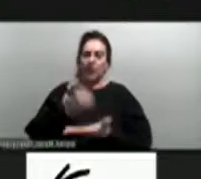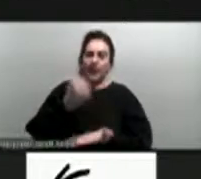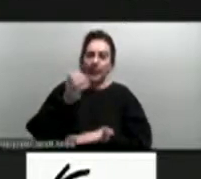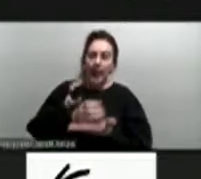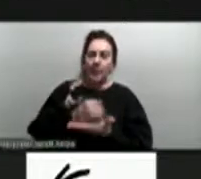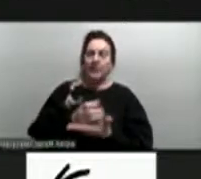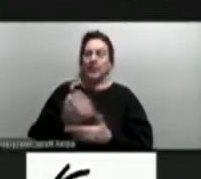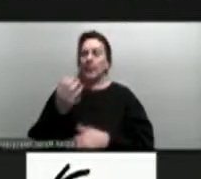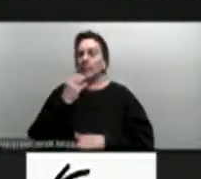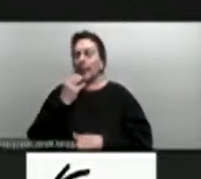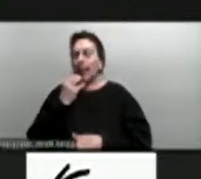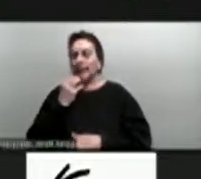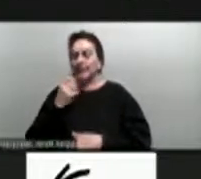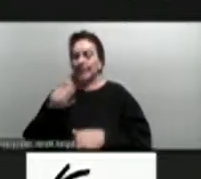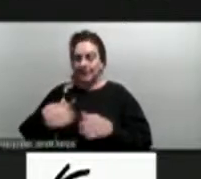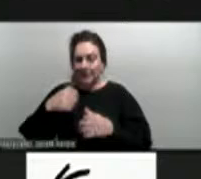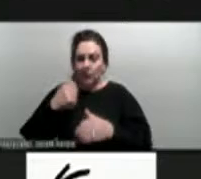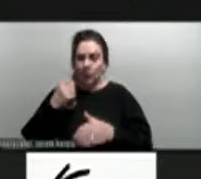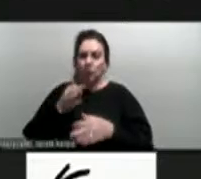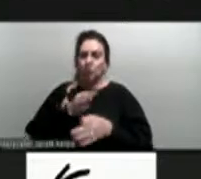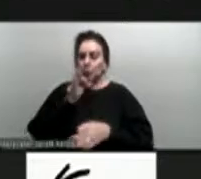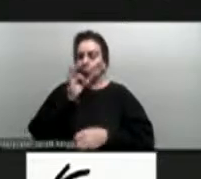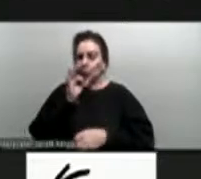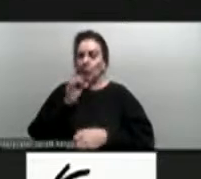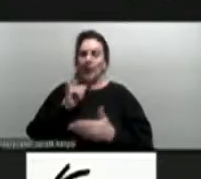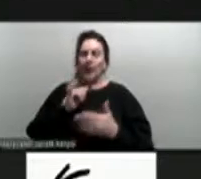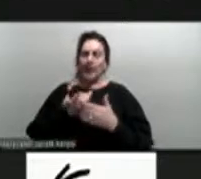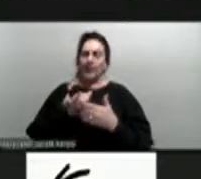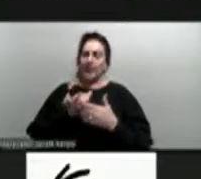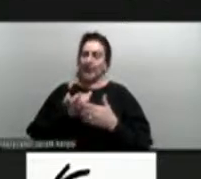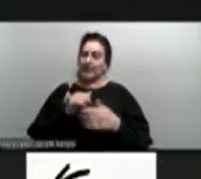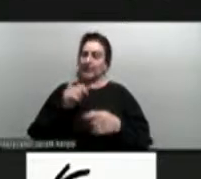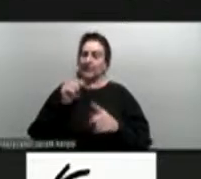utensils, plastic straws, which are the prevailing